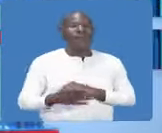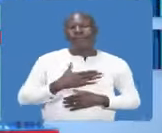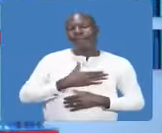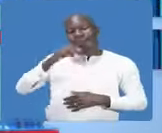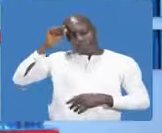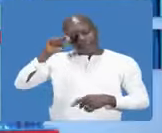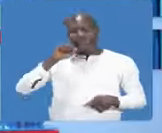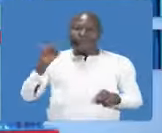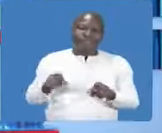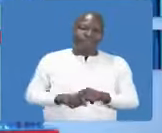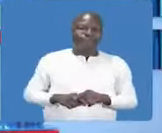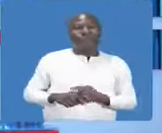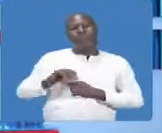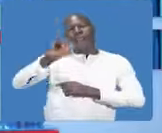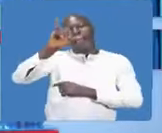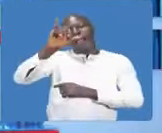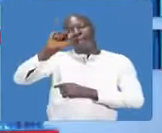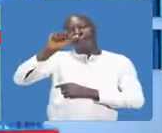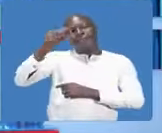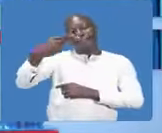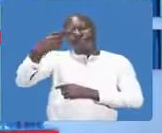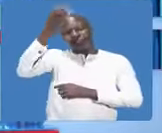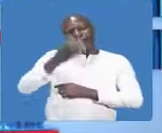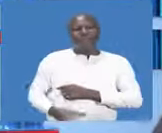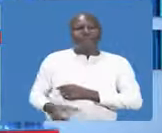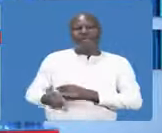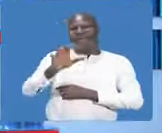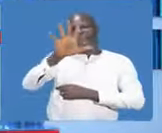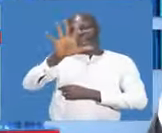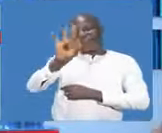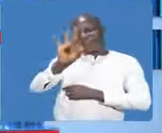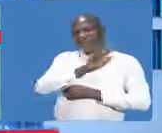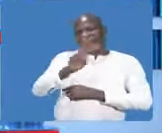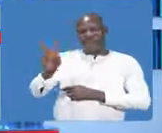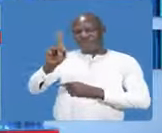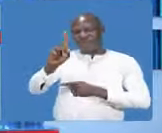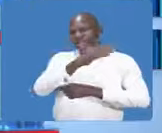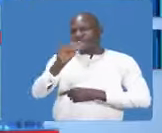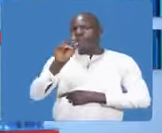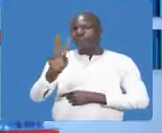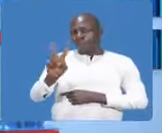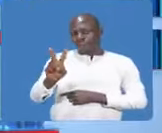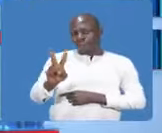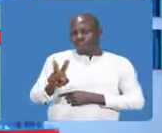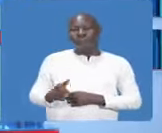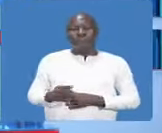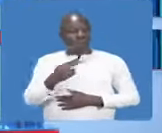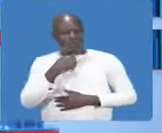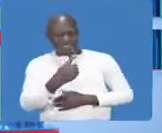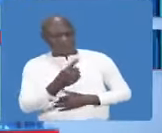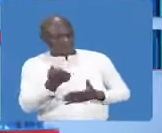odofo Isaiah chapter 59 verse 1 and 2 troto ho wo se